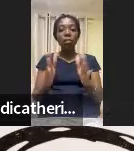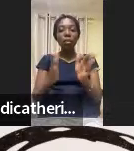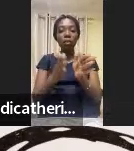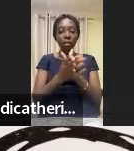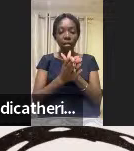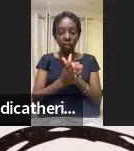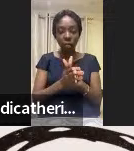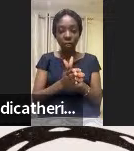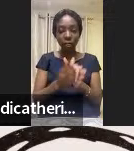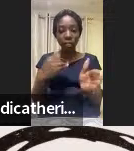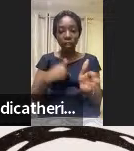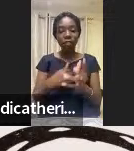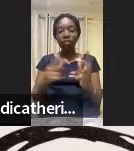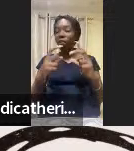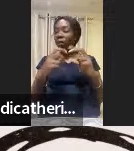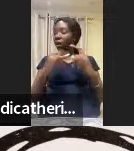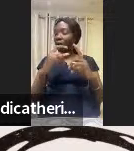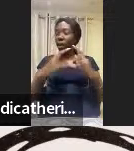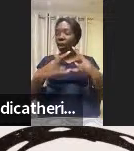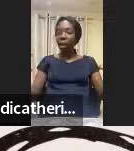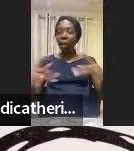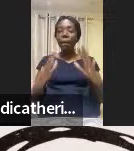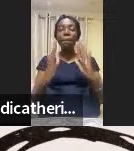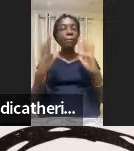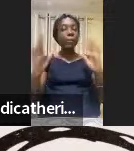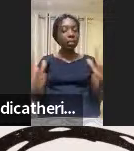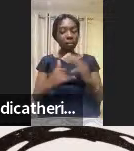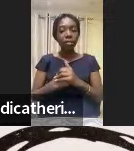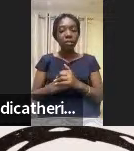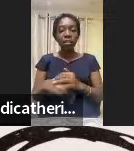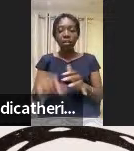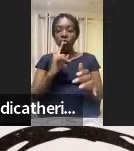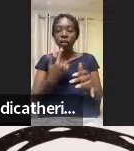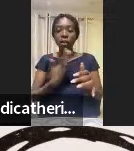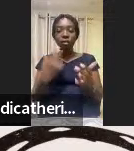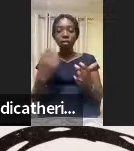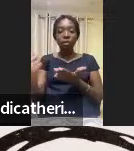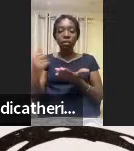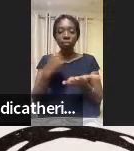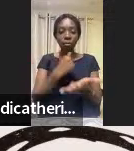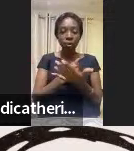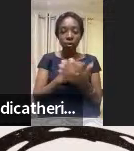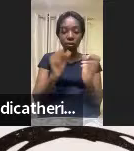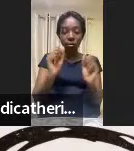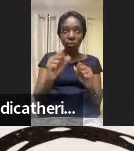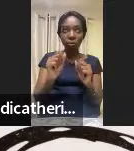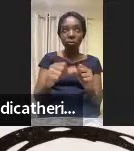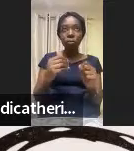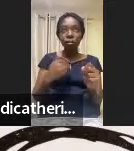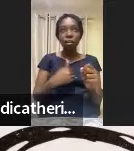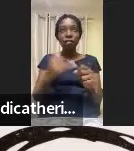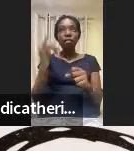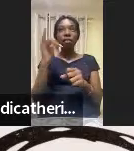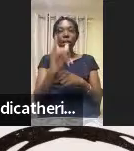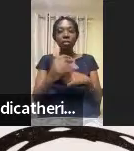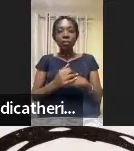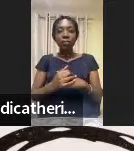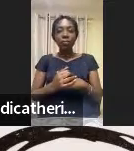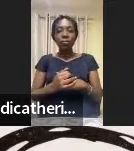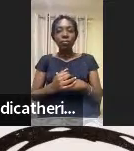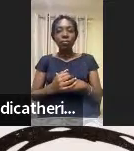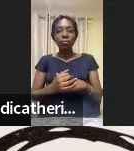a huge gap. Now, let's focus on the employees in terms of how can they be innovative.